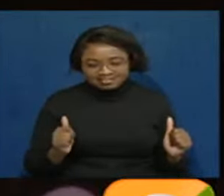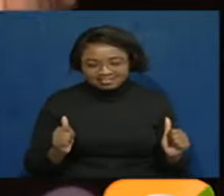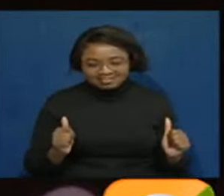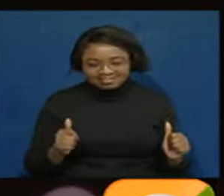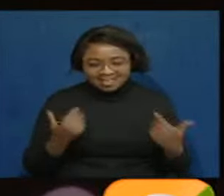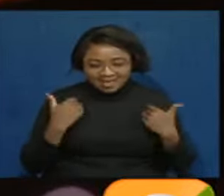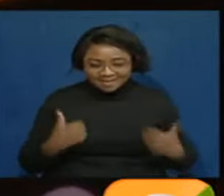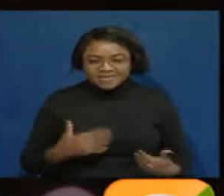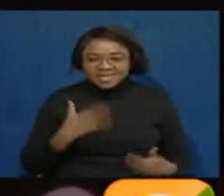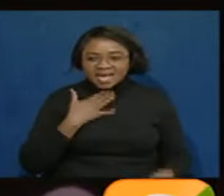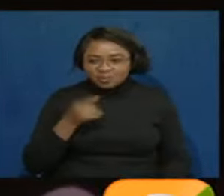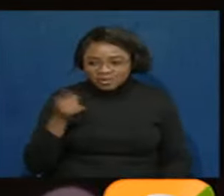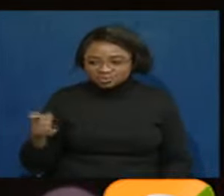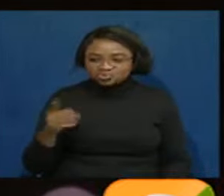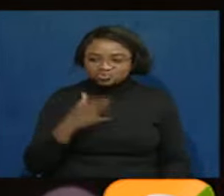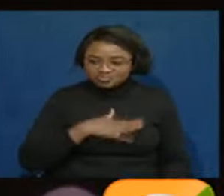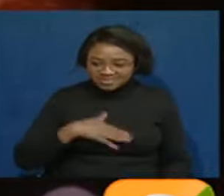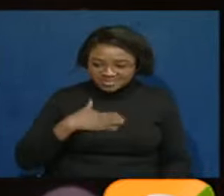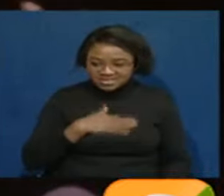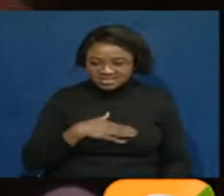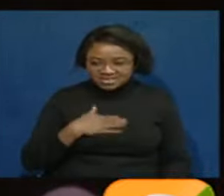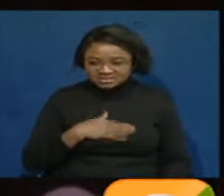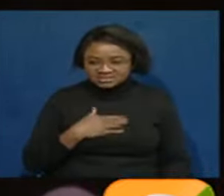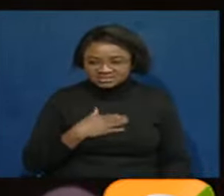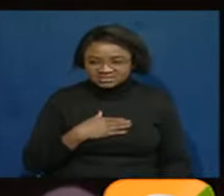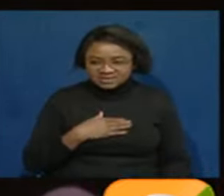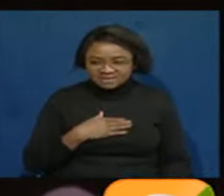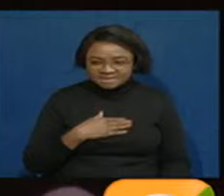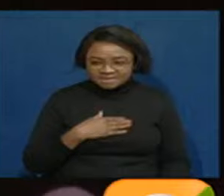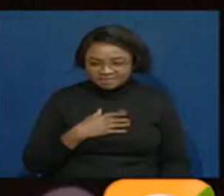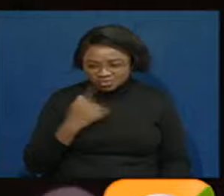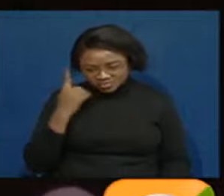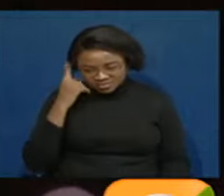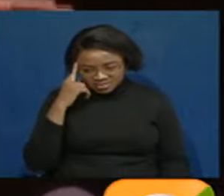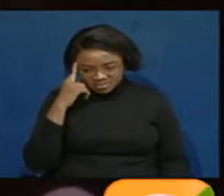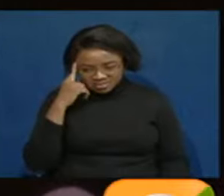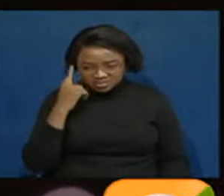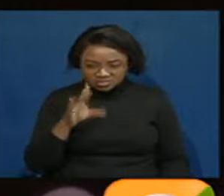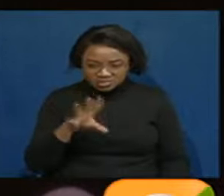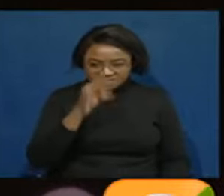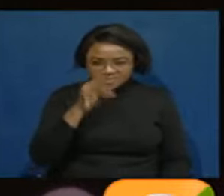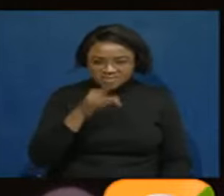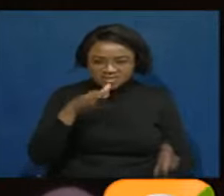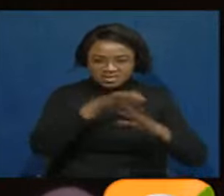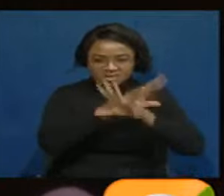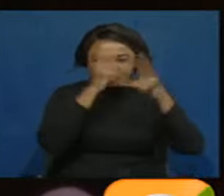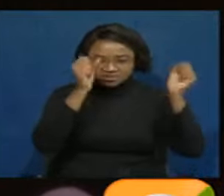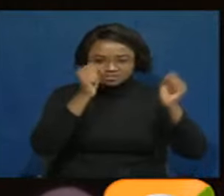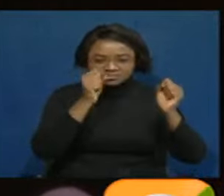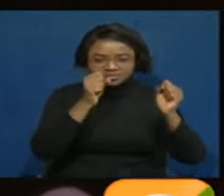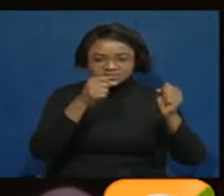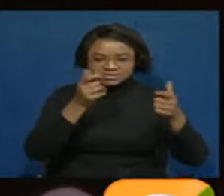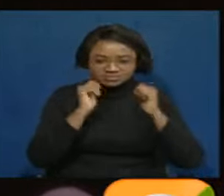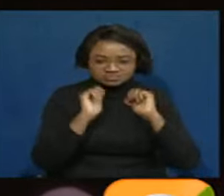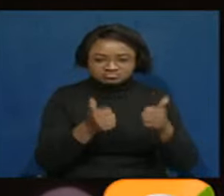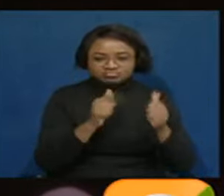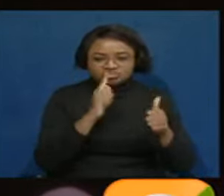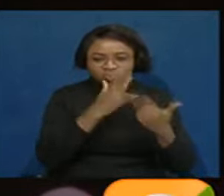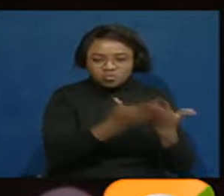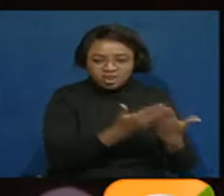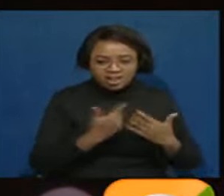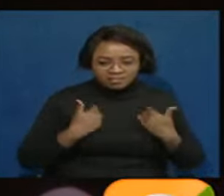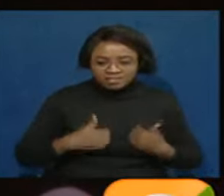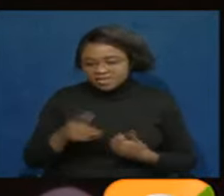Mimi nataka munitafutie, munaona tutapangana namna gani. Tuwe na deputy wa kunisaidia. Hawa